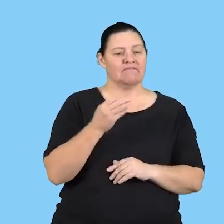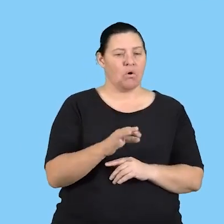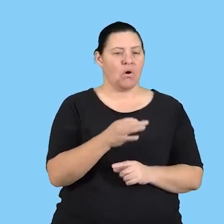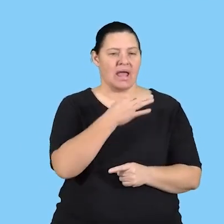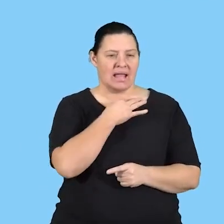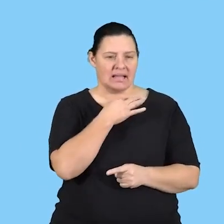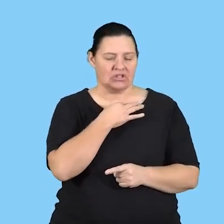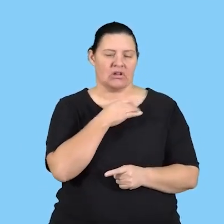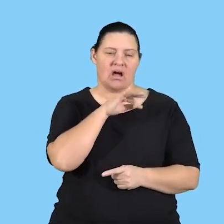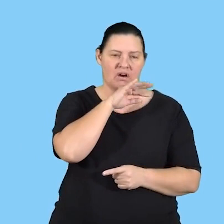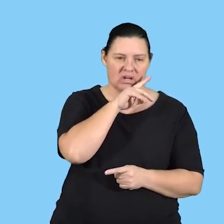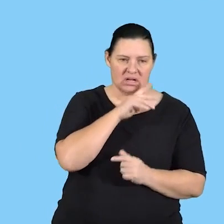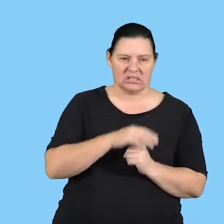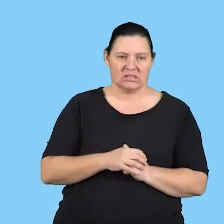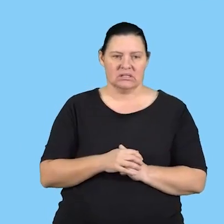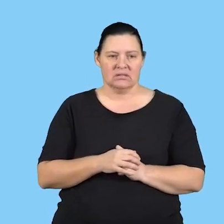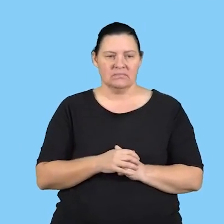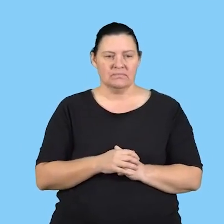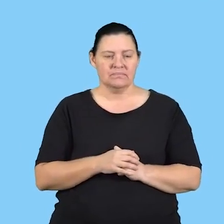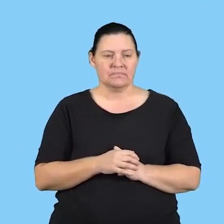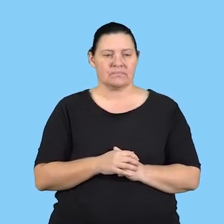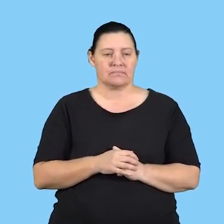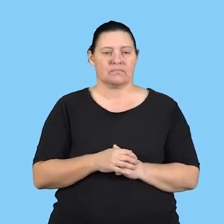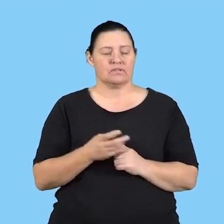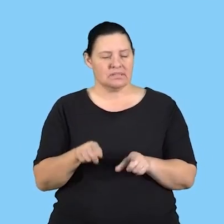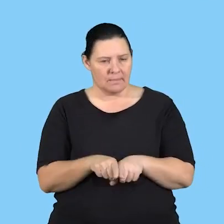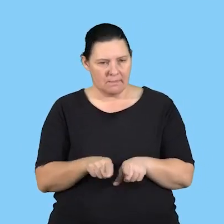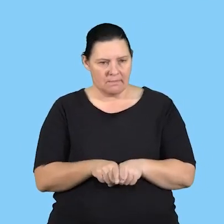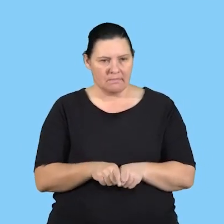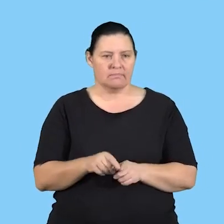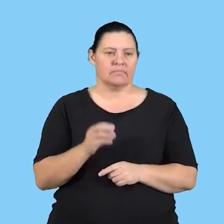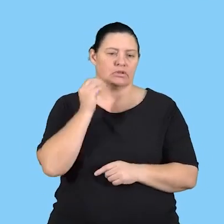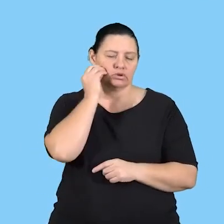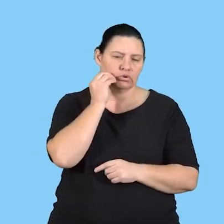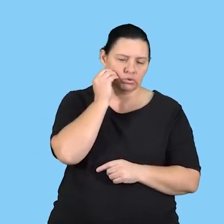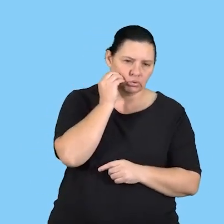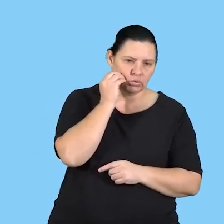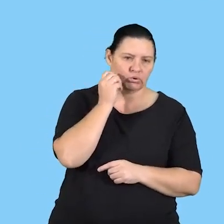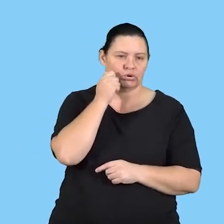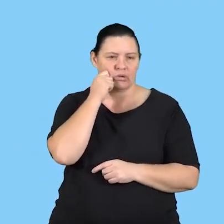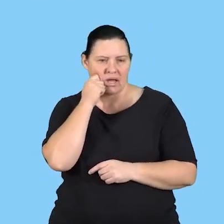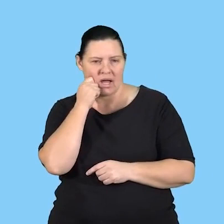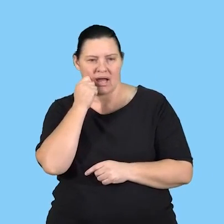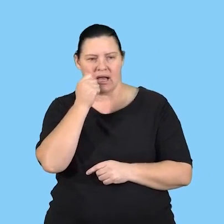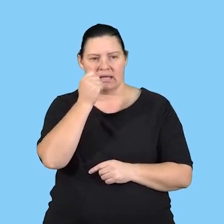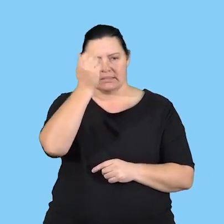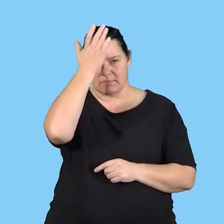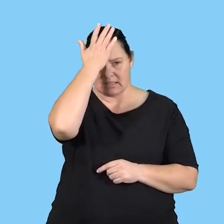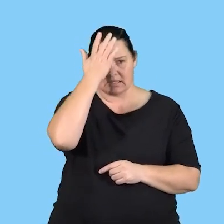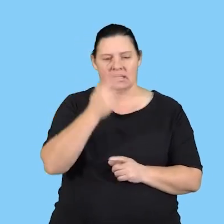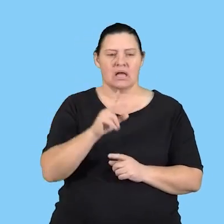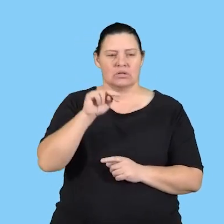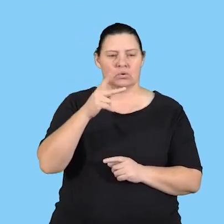for English and Afrikaans, as well as the Sesotho languages, the